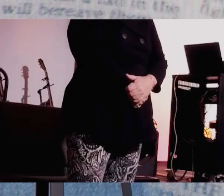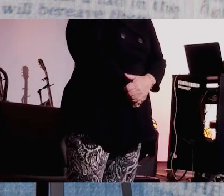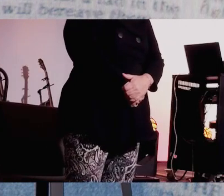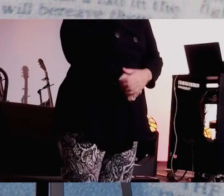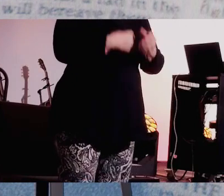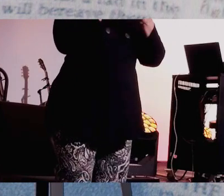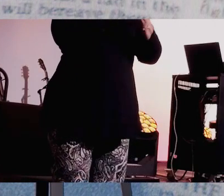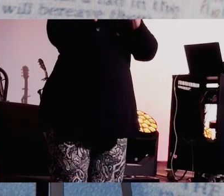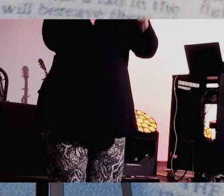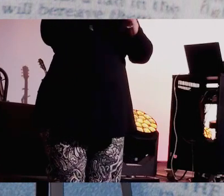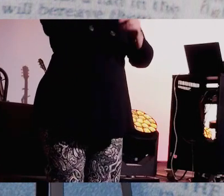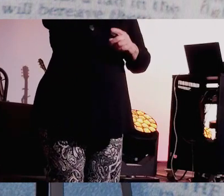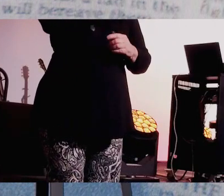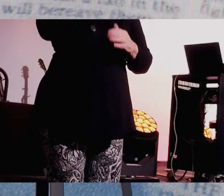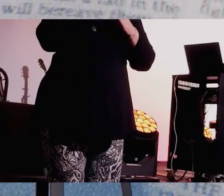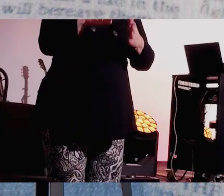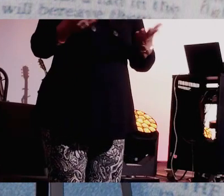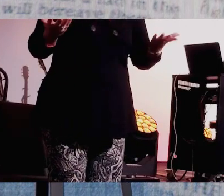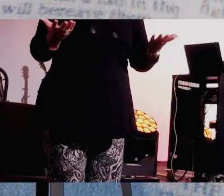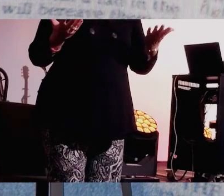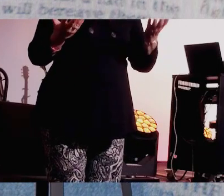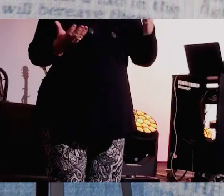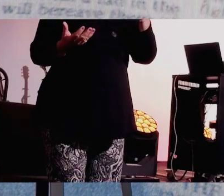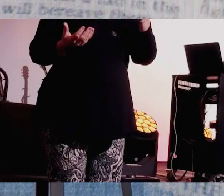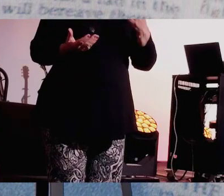A lot of people think that way. It's okay.